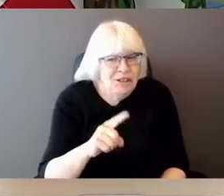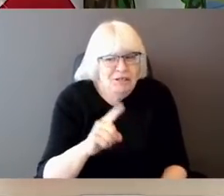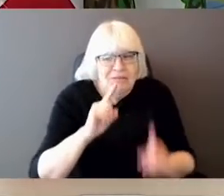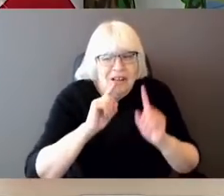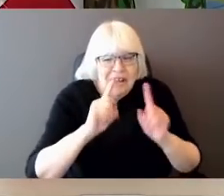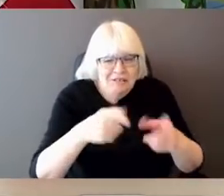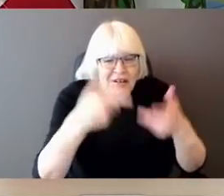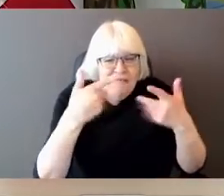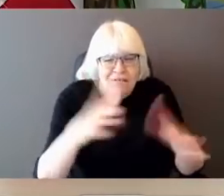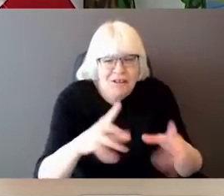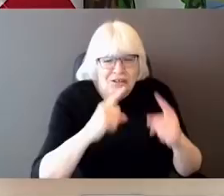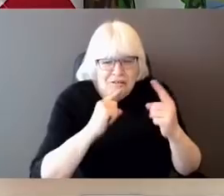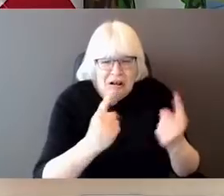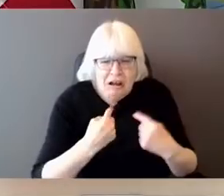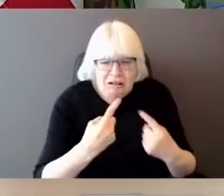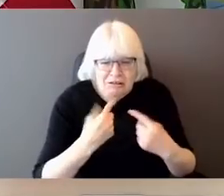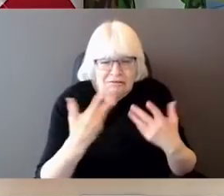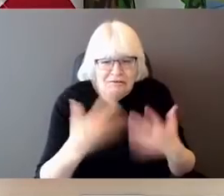latest telling you?